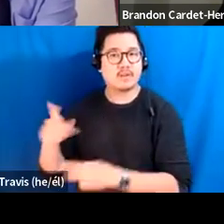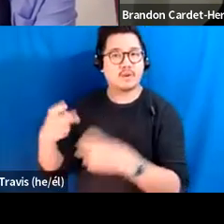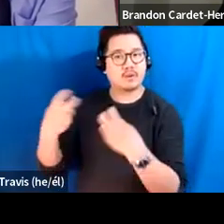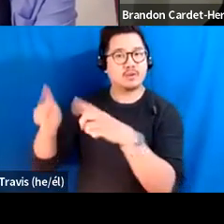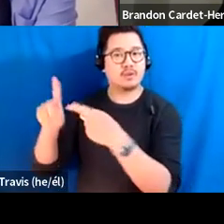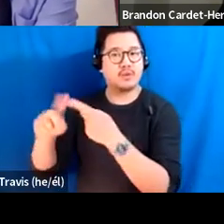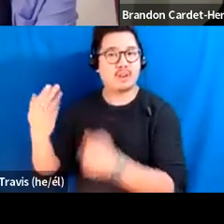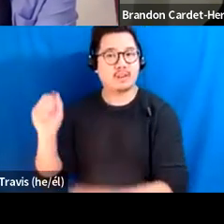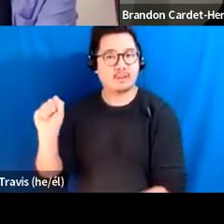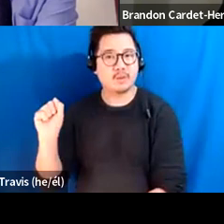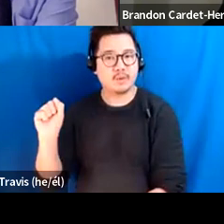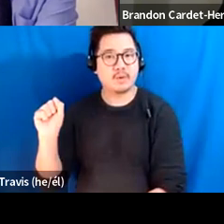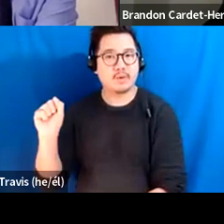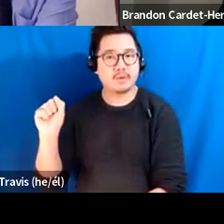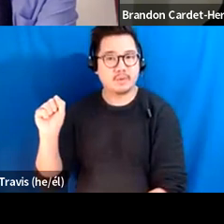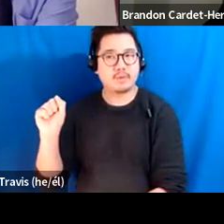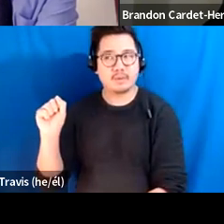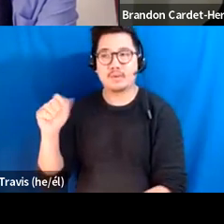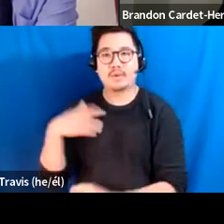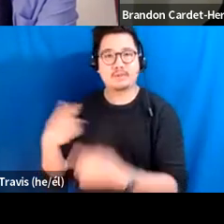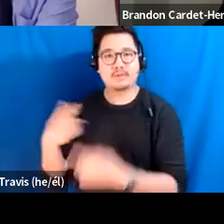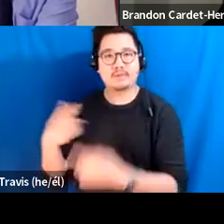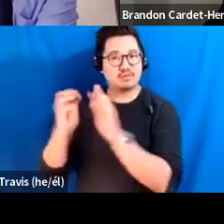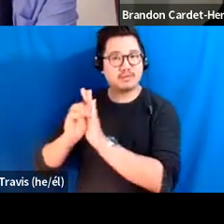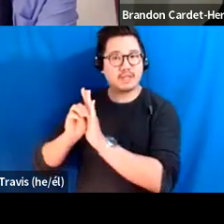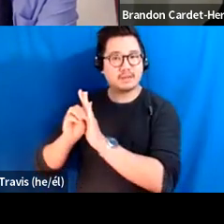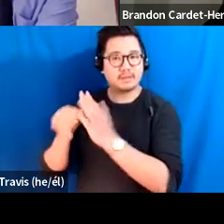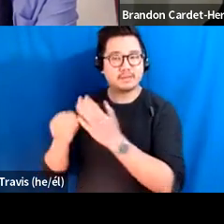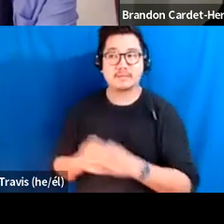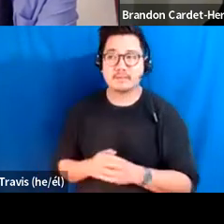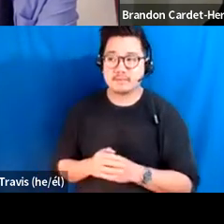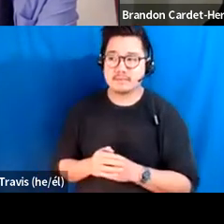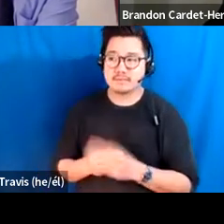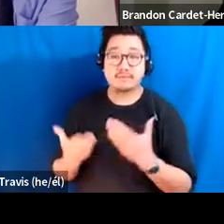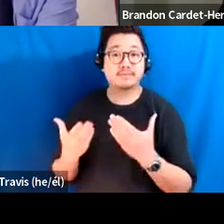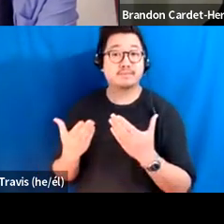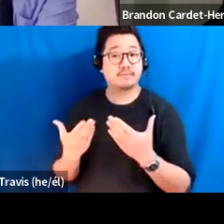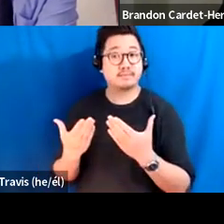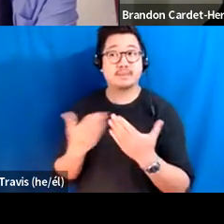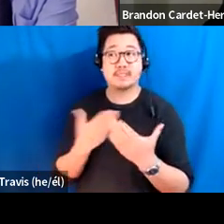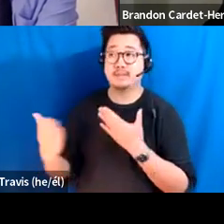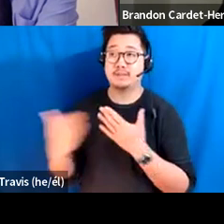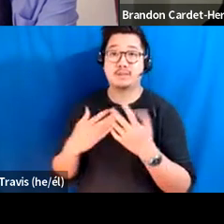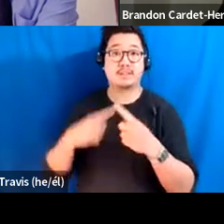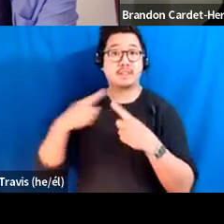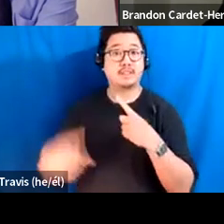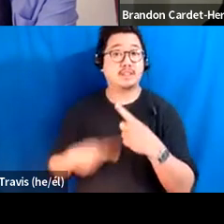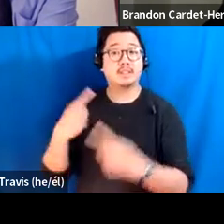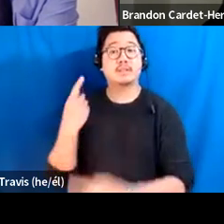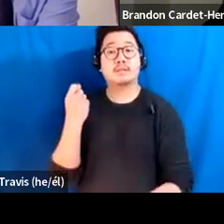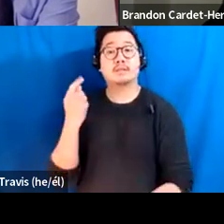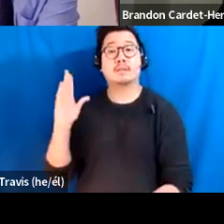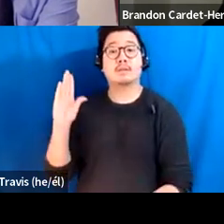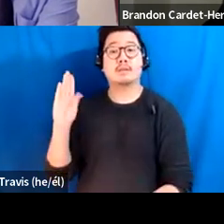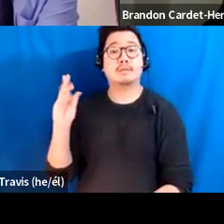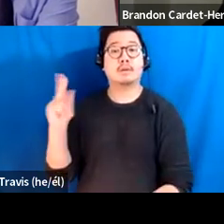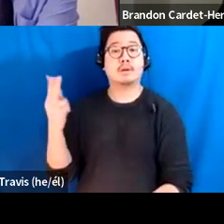to high school a very successful model even during the year the burke team goes down